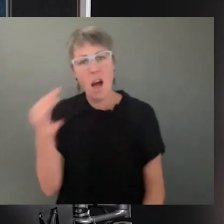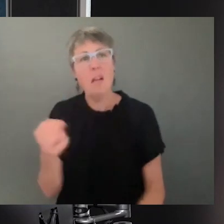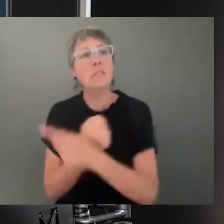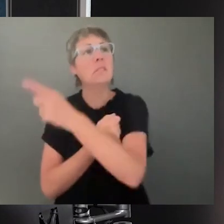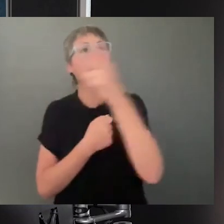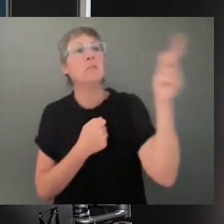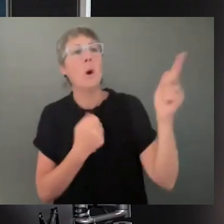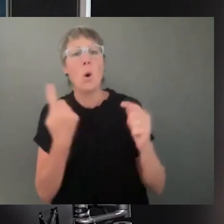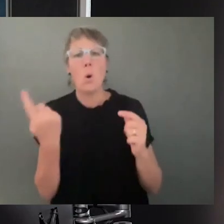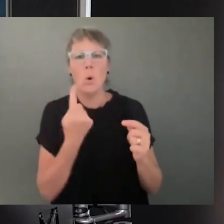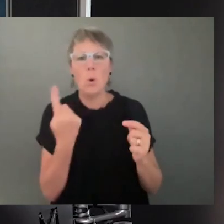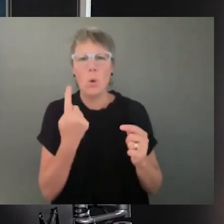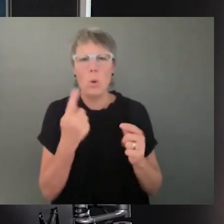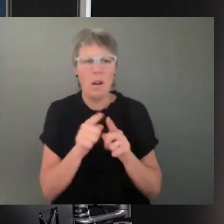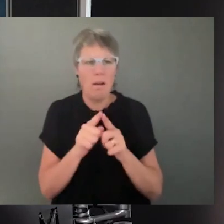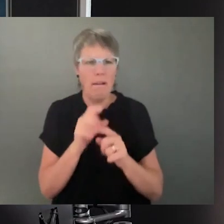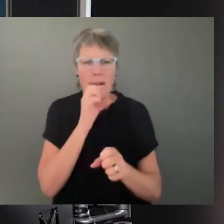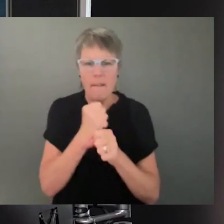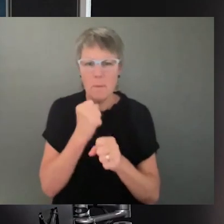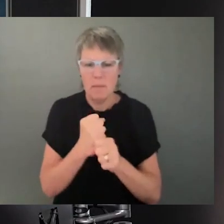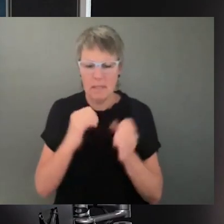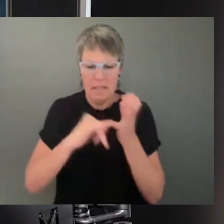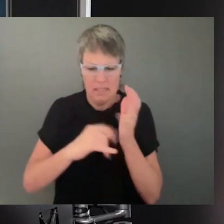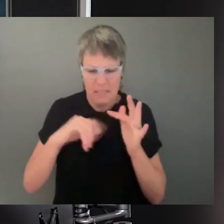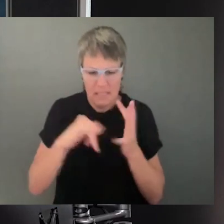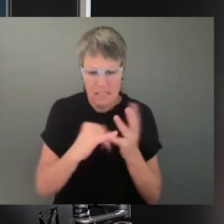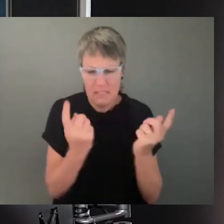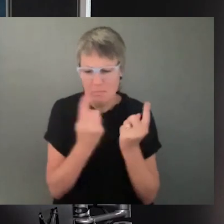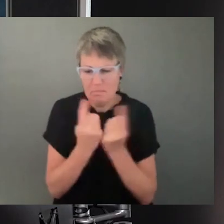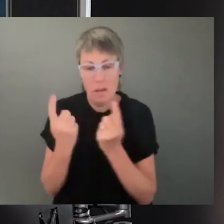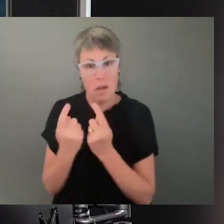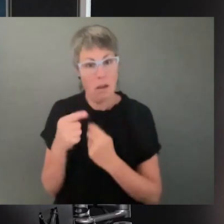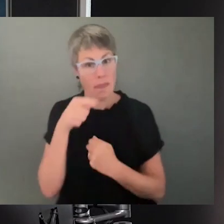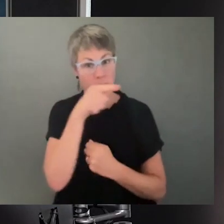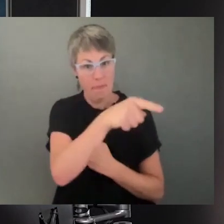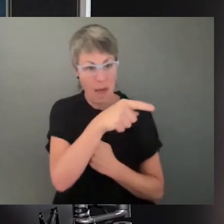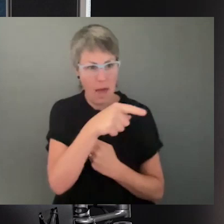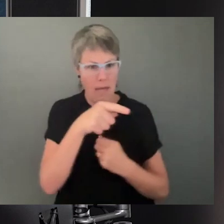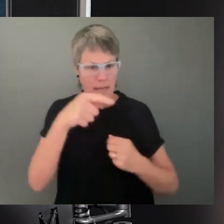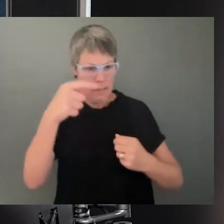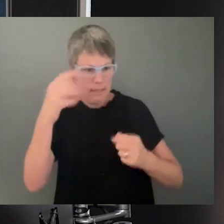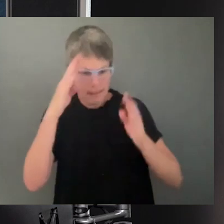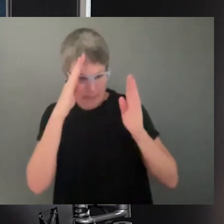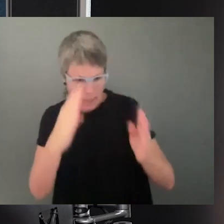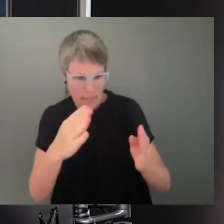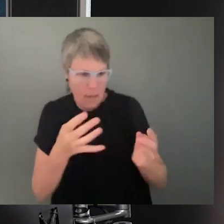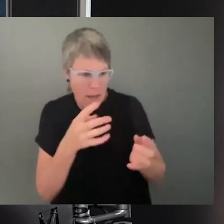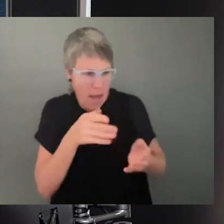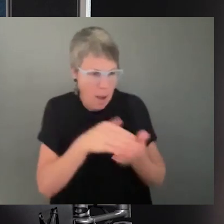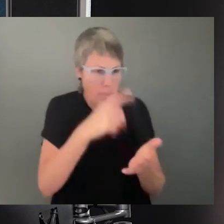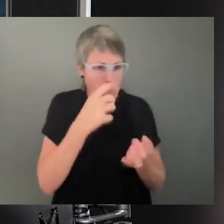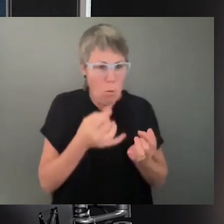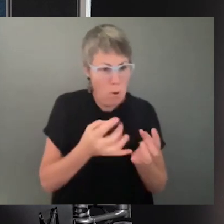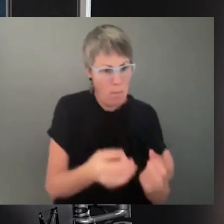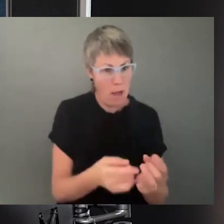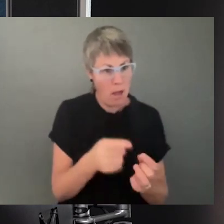preparedness, are people with disability considered by disaster managers in that community planning process?